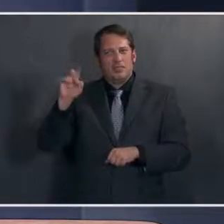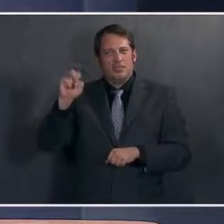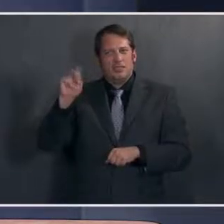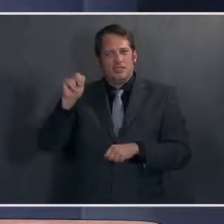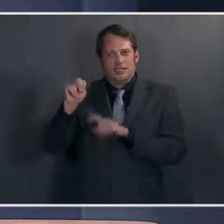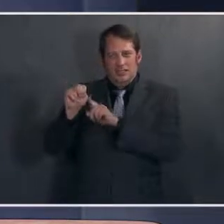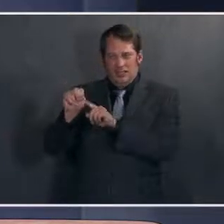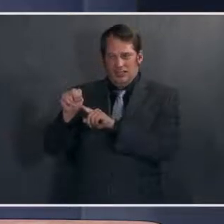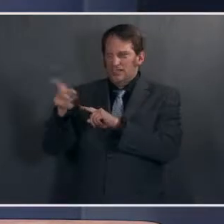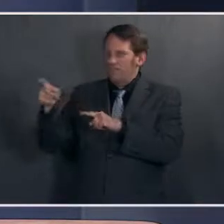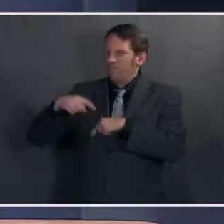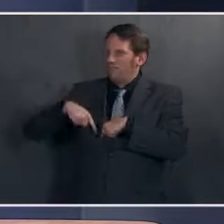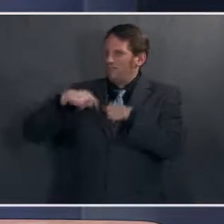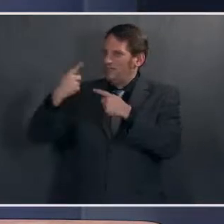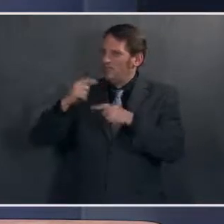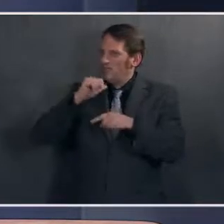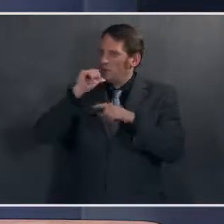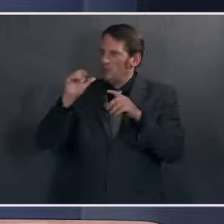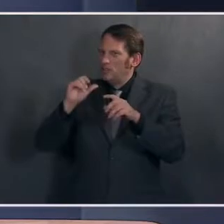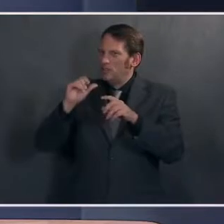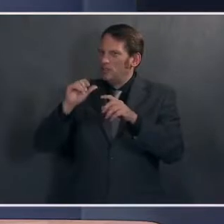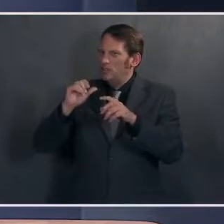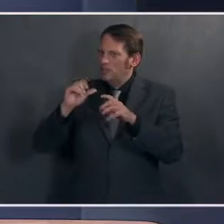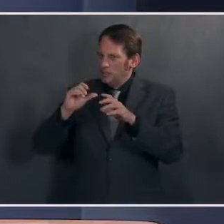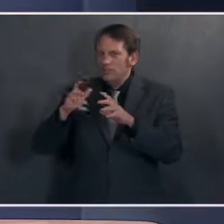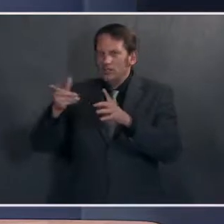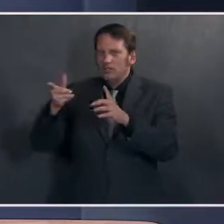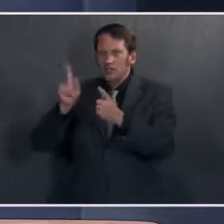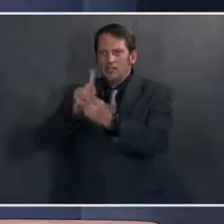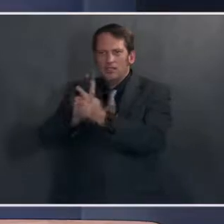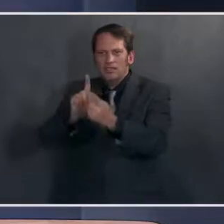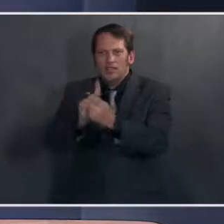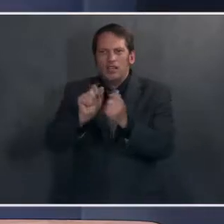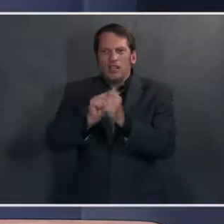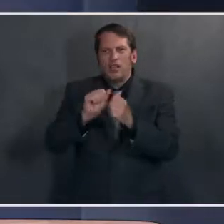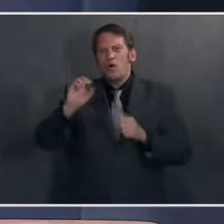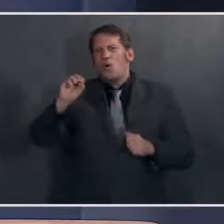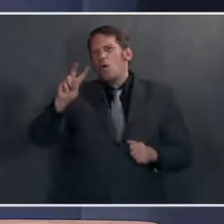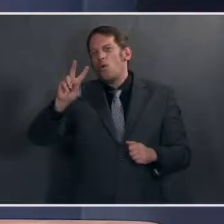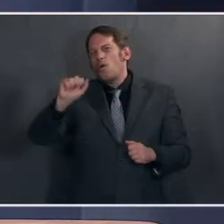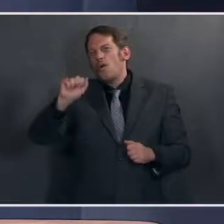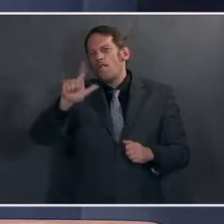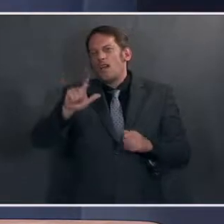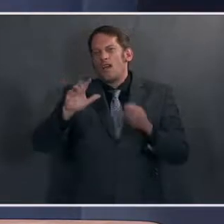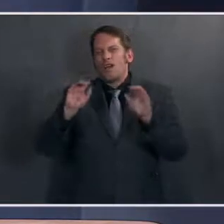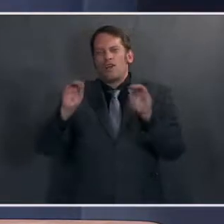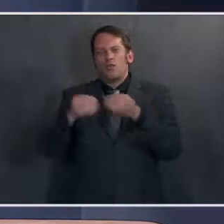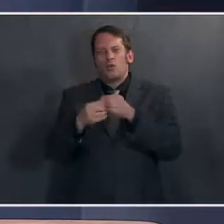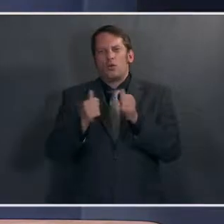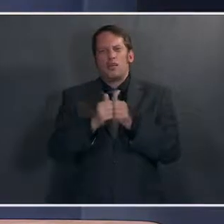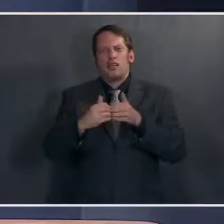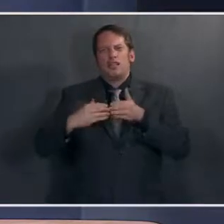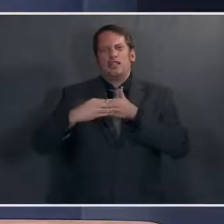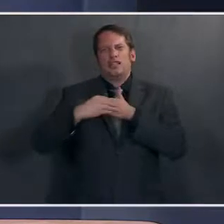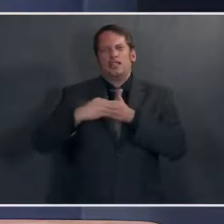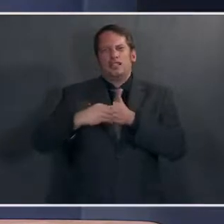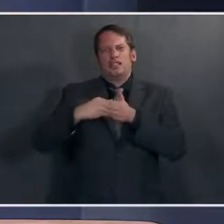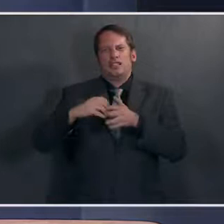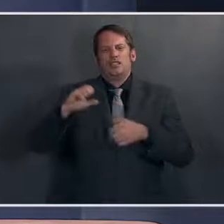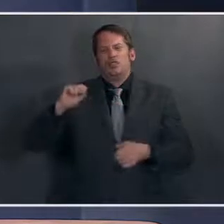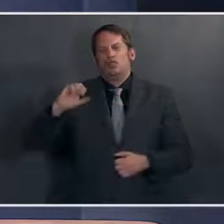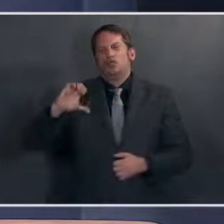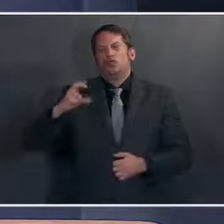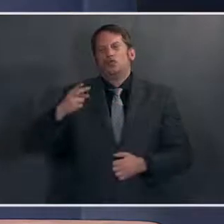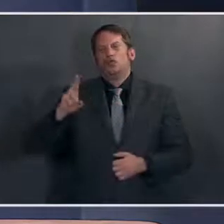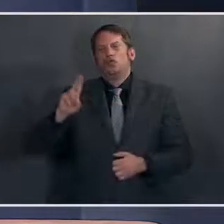also had the opportunity to meet in the Oval Office just a few minutes ago with Leader Schumer and the Democratic chairs of the Senate committees with